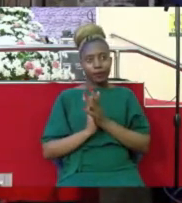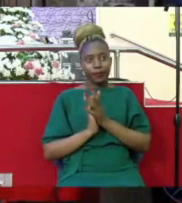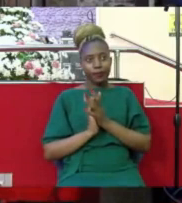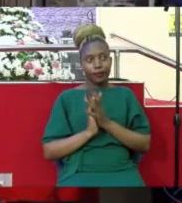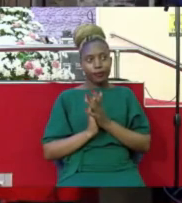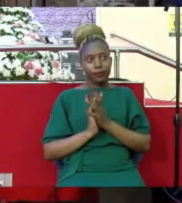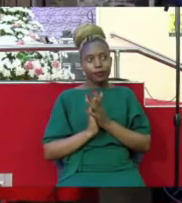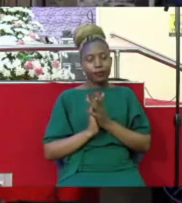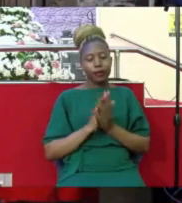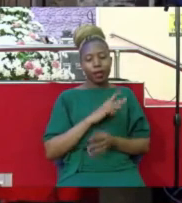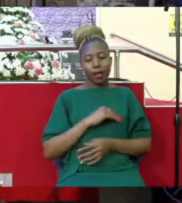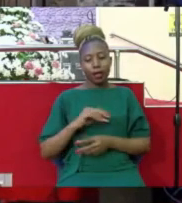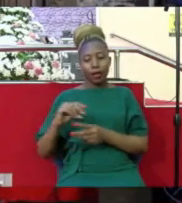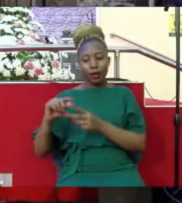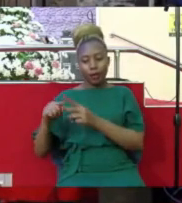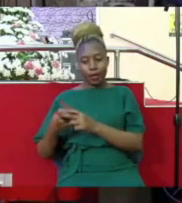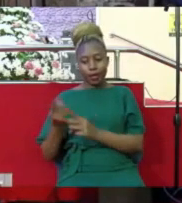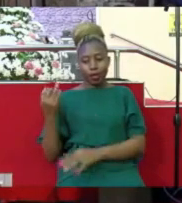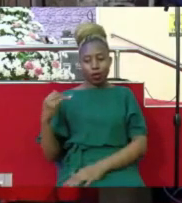and the beginning of new ones.